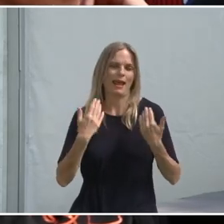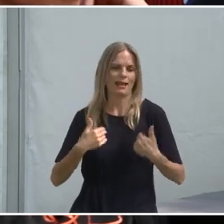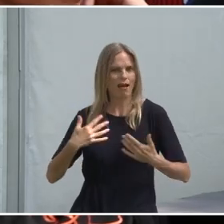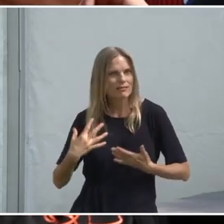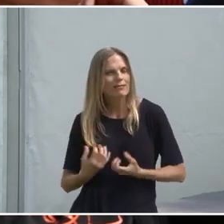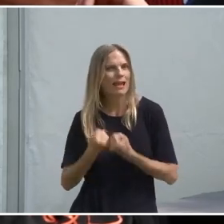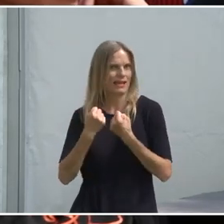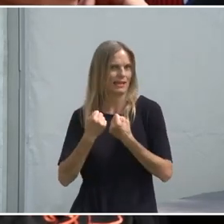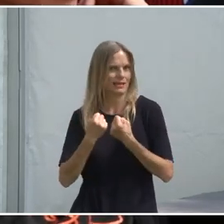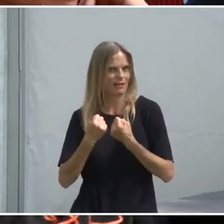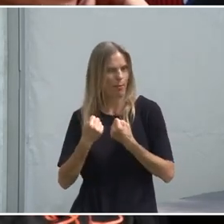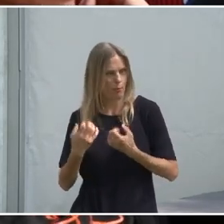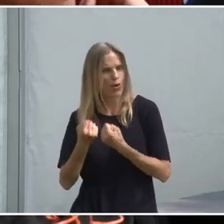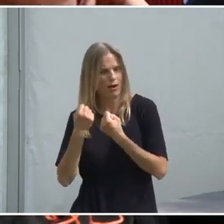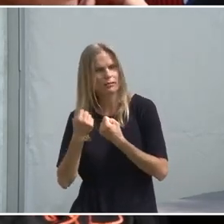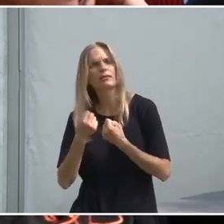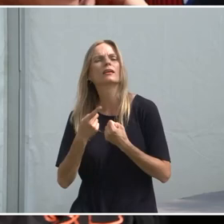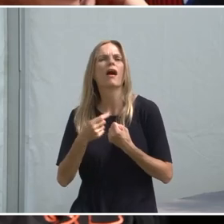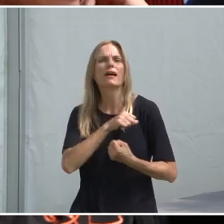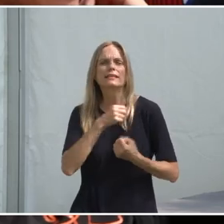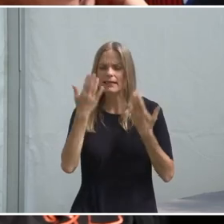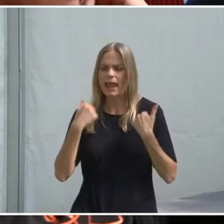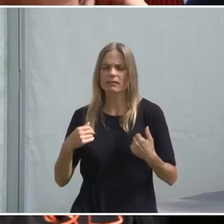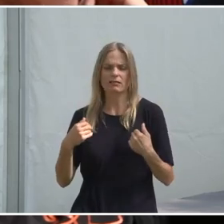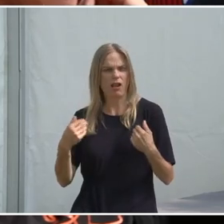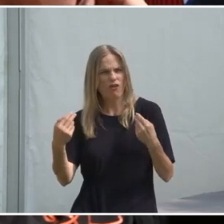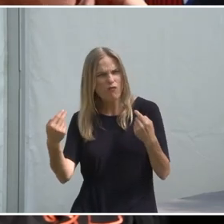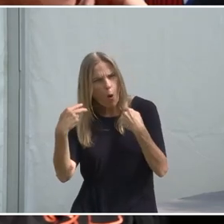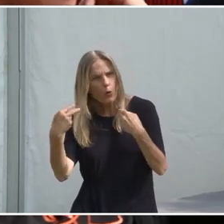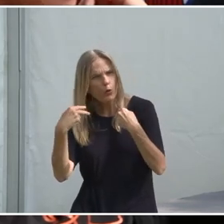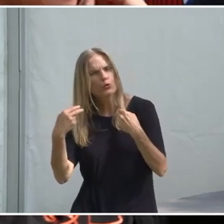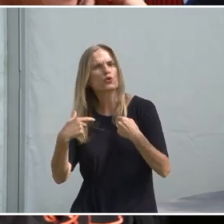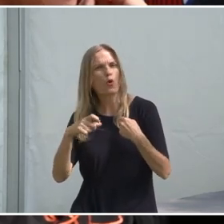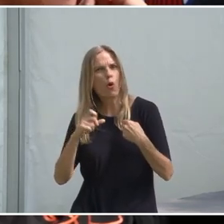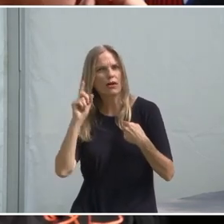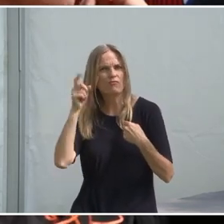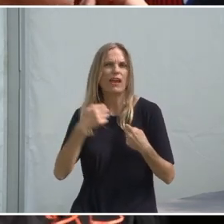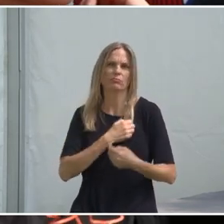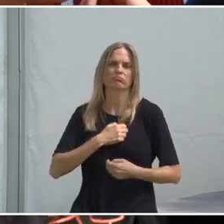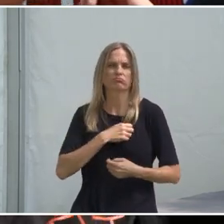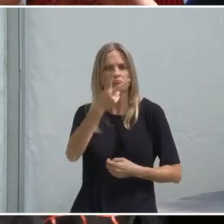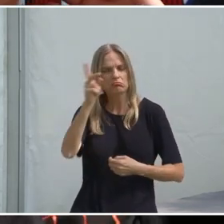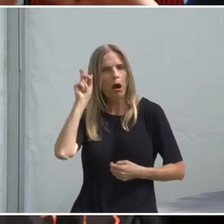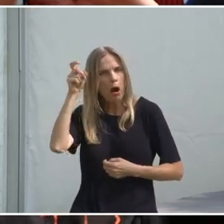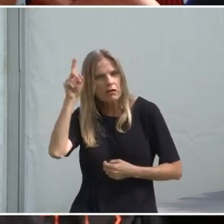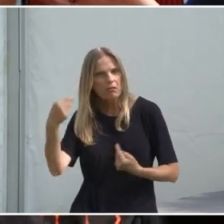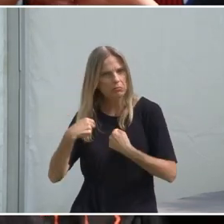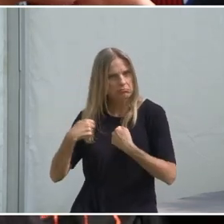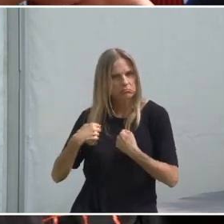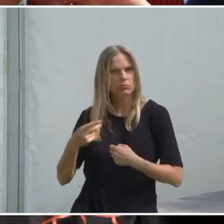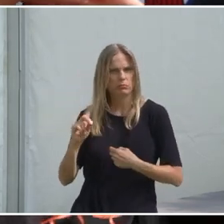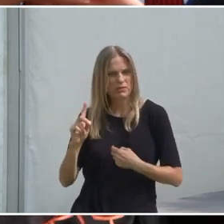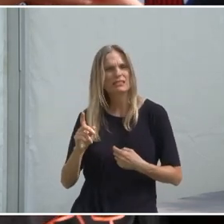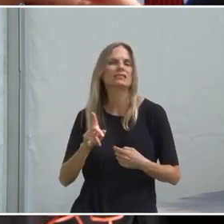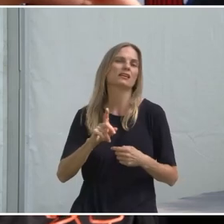really self-focused, I feel like. You're all the time thinking about what others think about you, and then you sometimes forget. I feel that